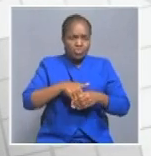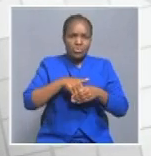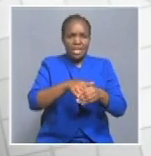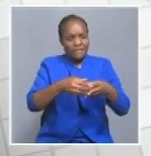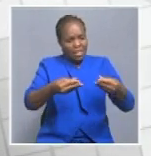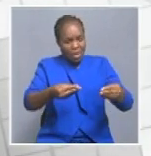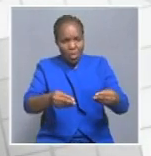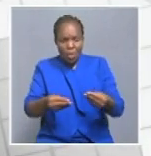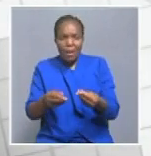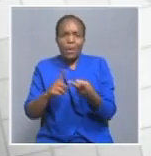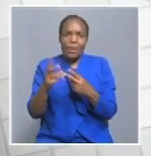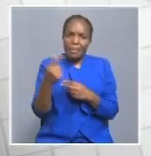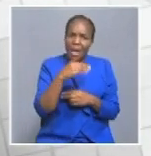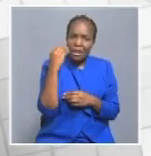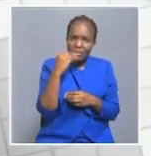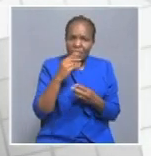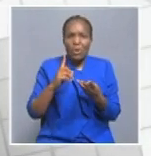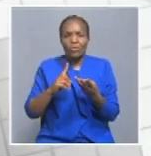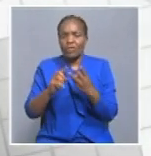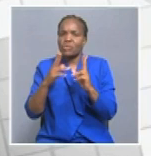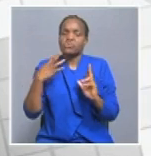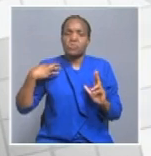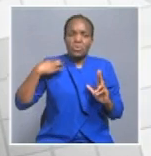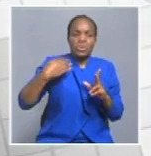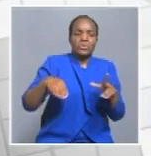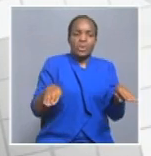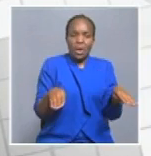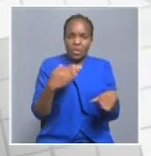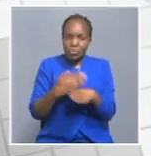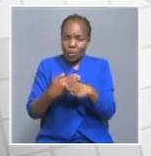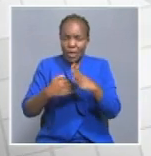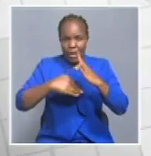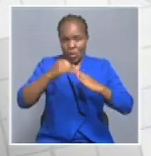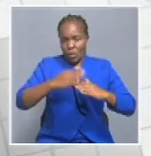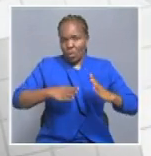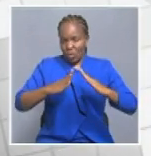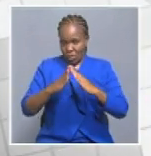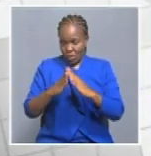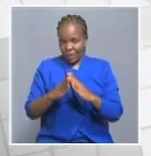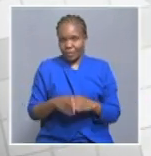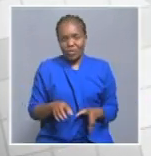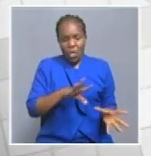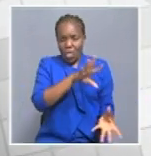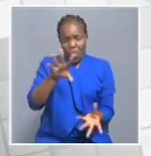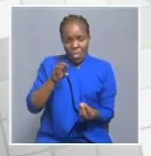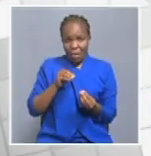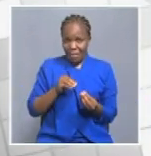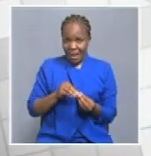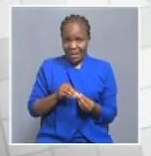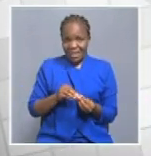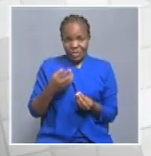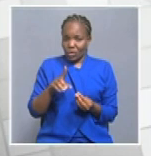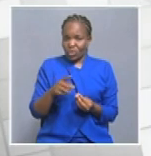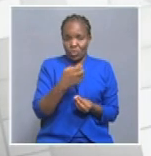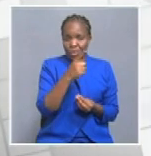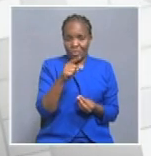that there's food for the volunteers while they are building. So that was an additional cost, which is put. So all in all, it was not 1.4